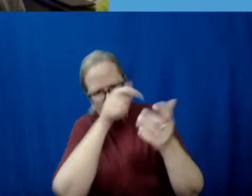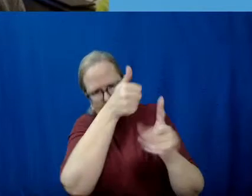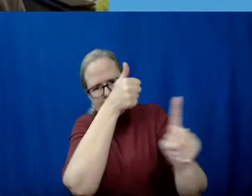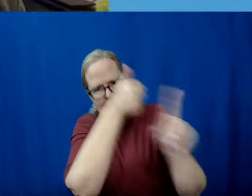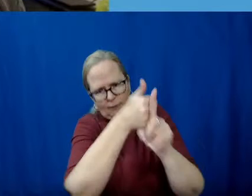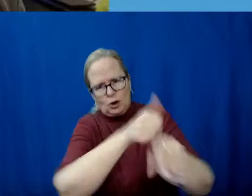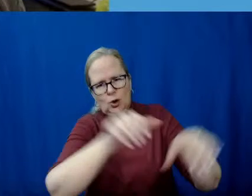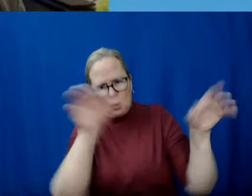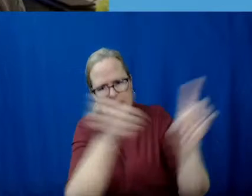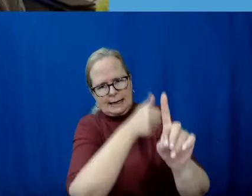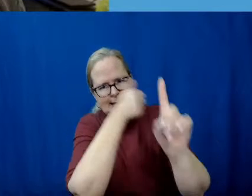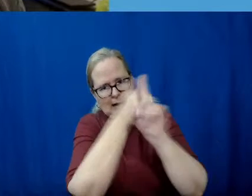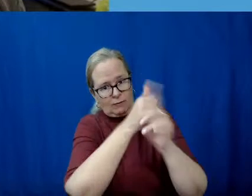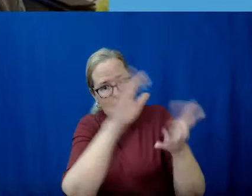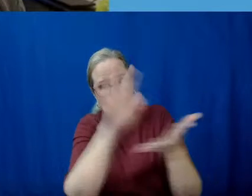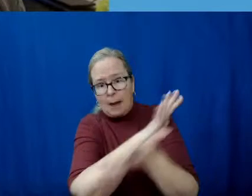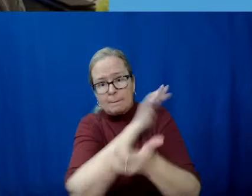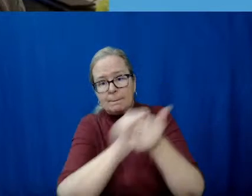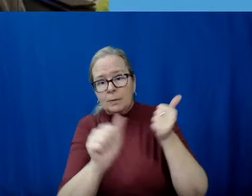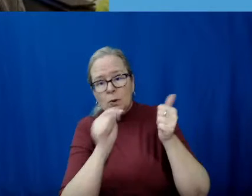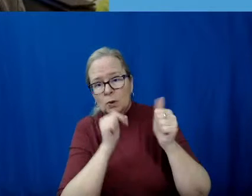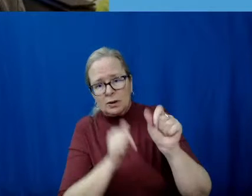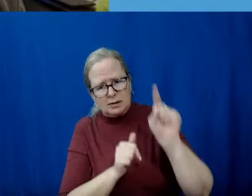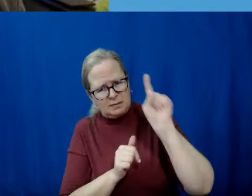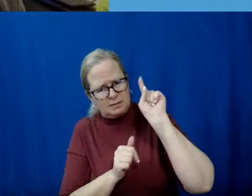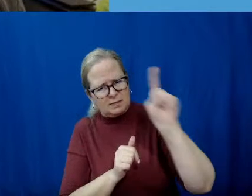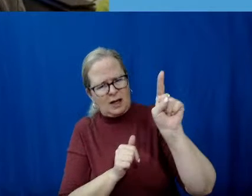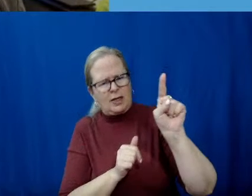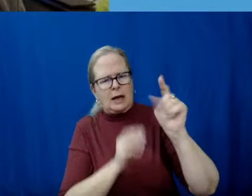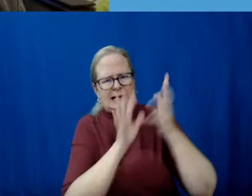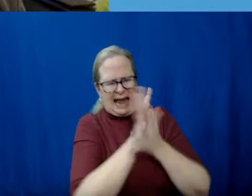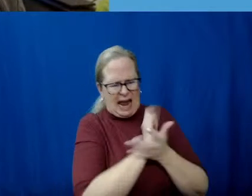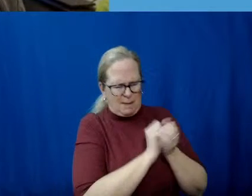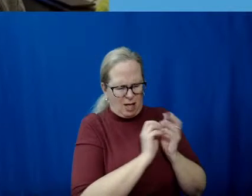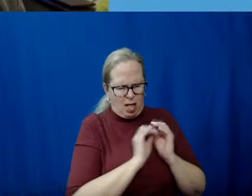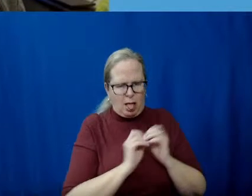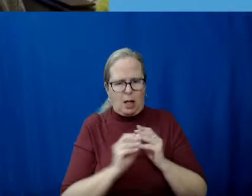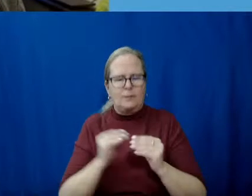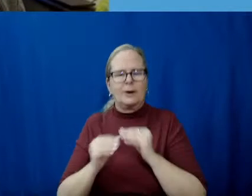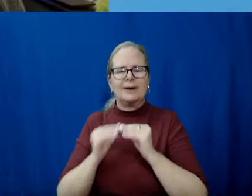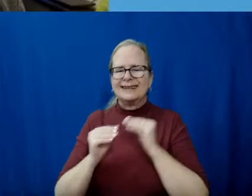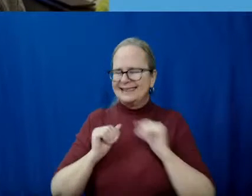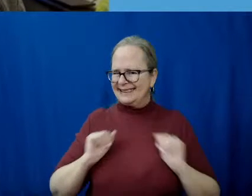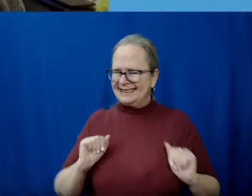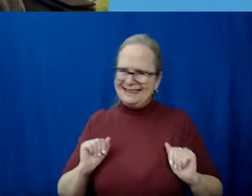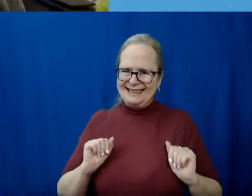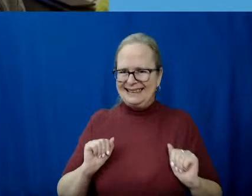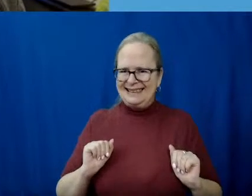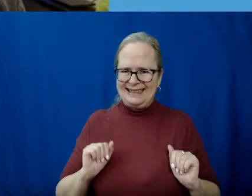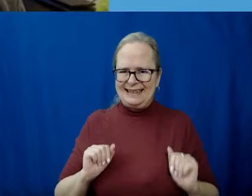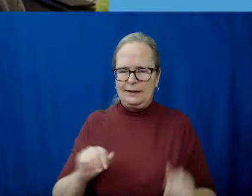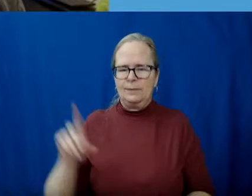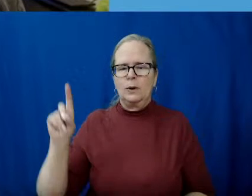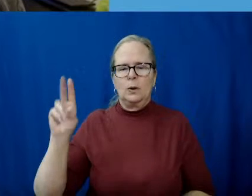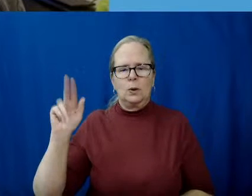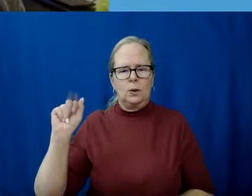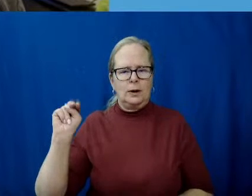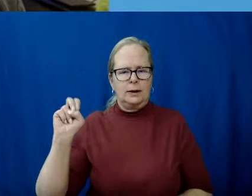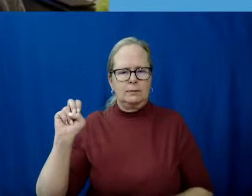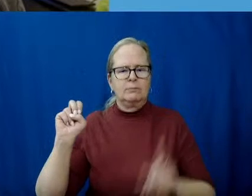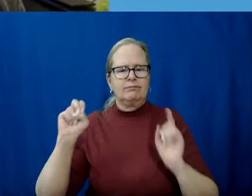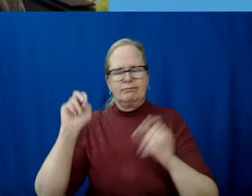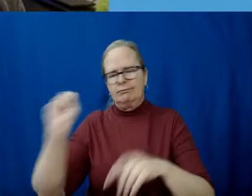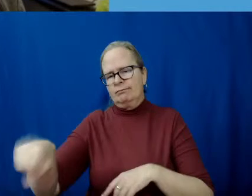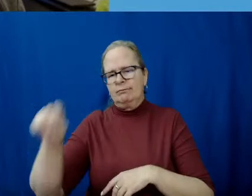I agree with Ubaka about open for summer. That was the most disastrous policy throughout the pandemic. But I don't think he